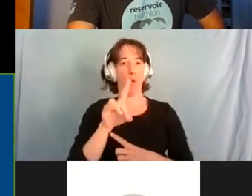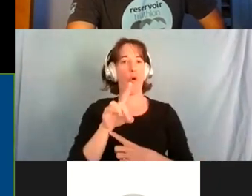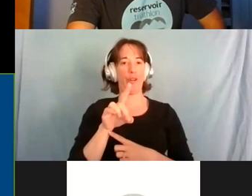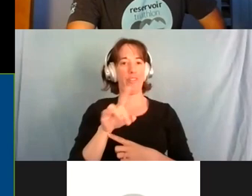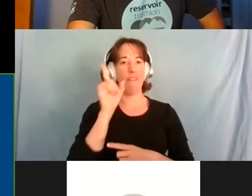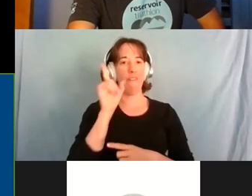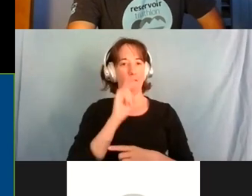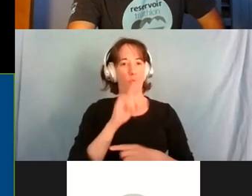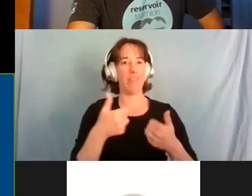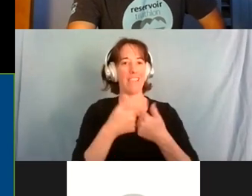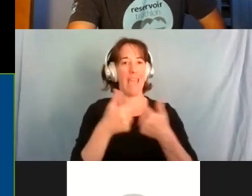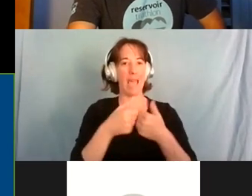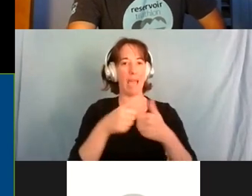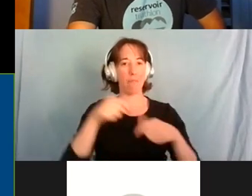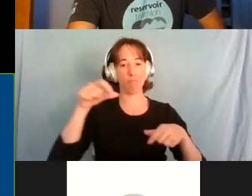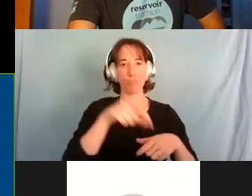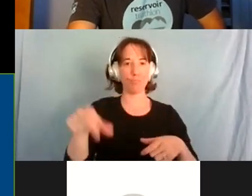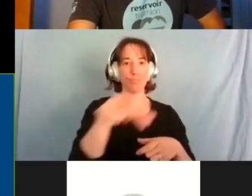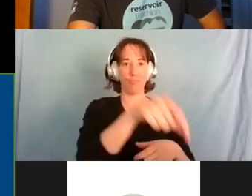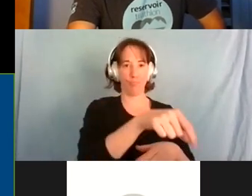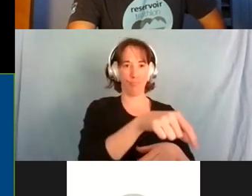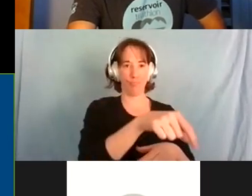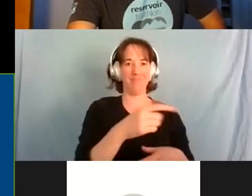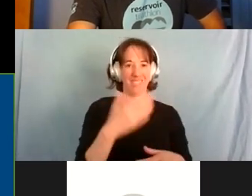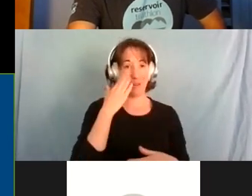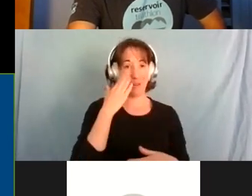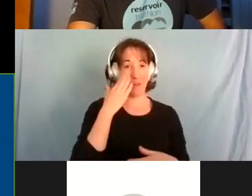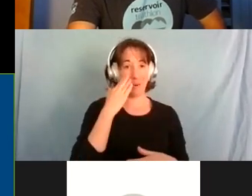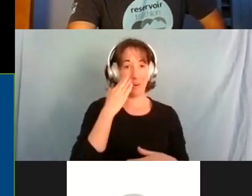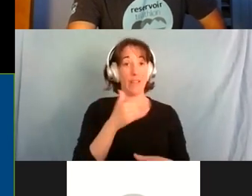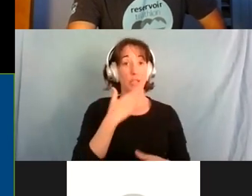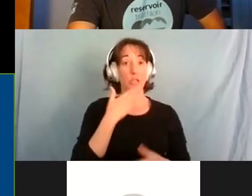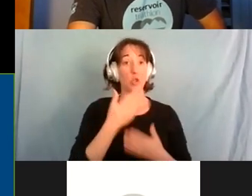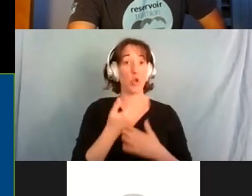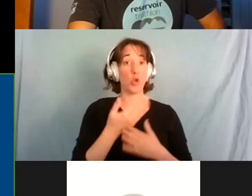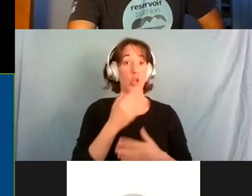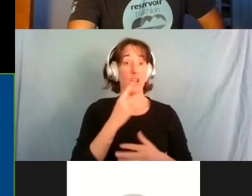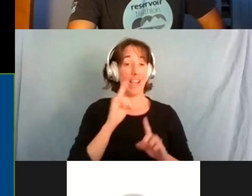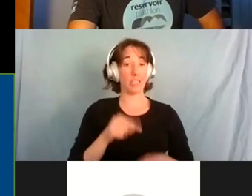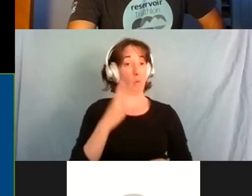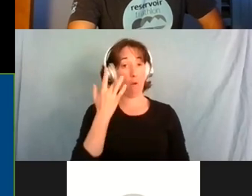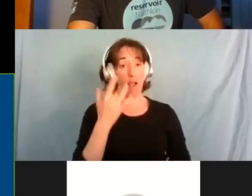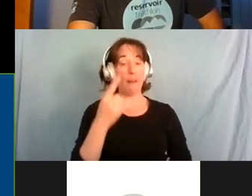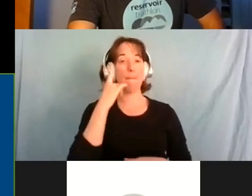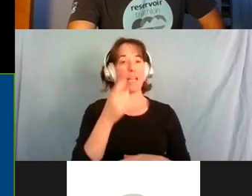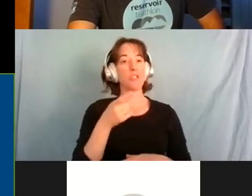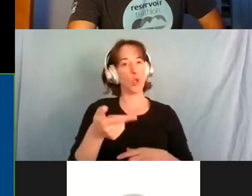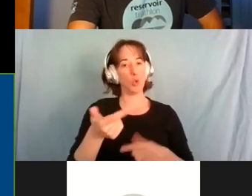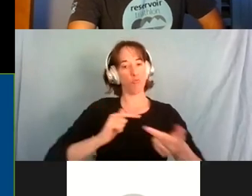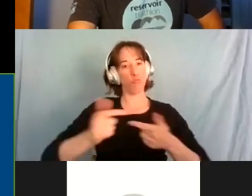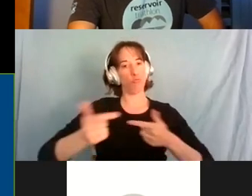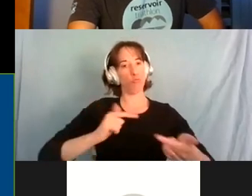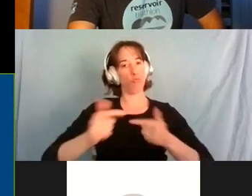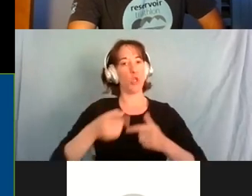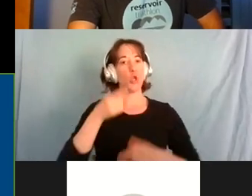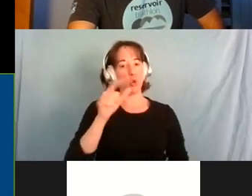on. And that's a good answer because you interact with the board, right? You place pieces on the board and you try and take your opponent's pieces on the board. So that's a